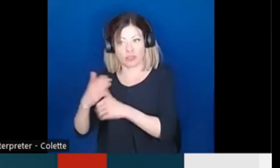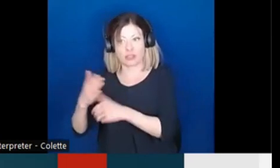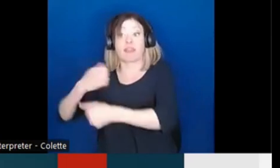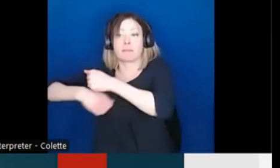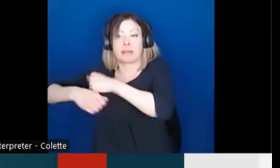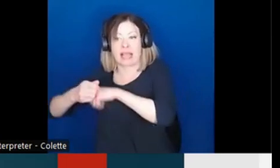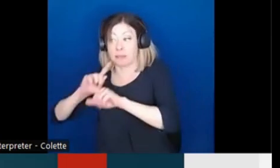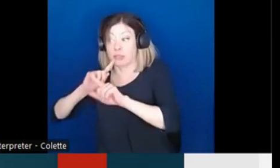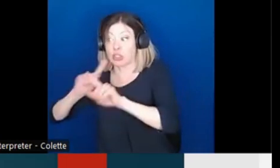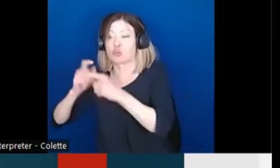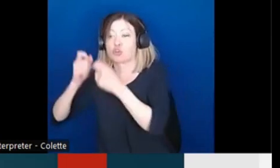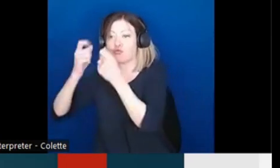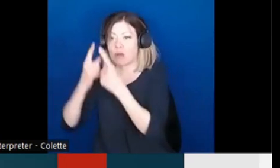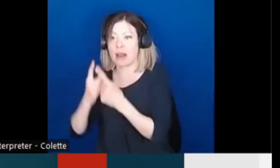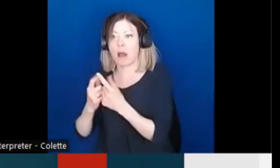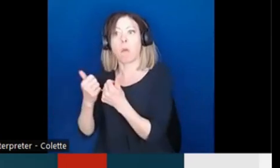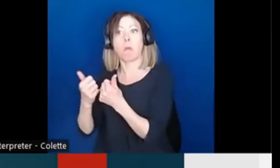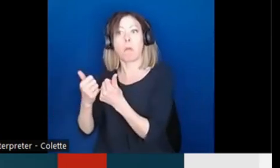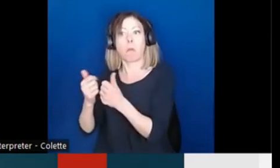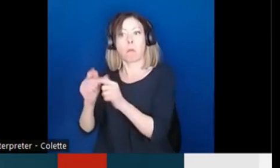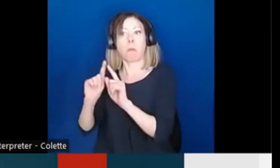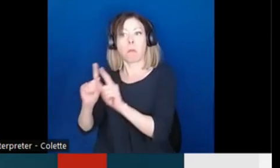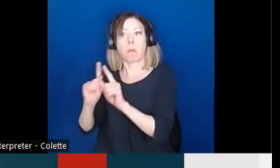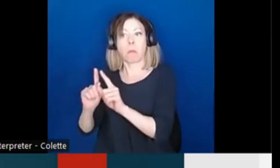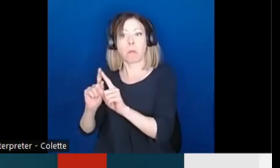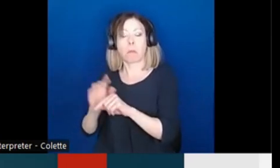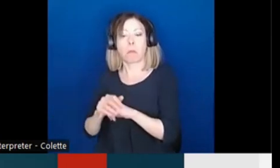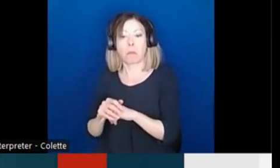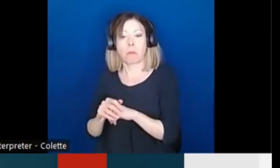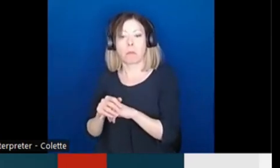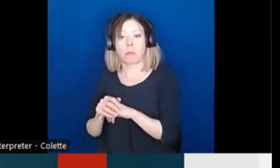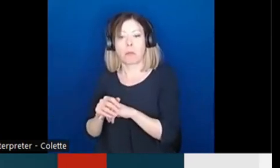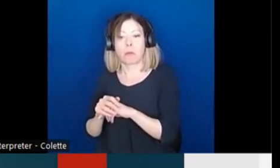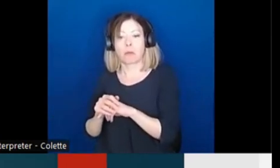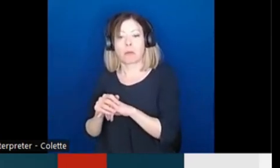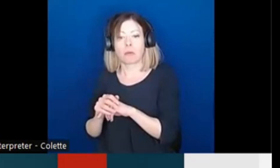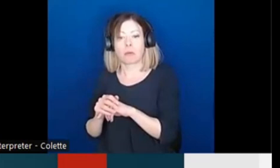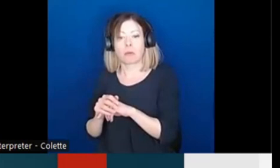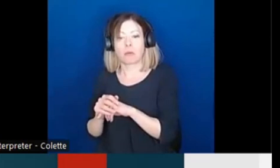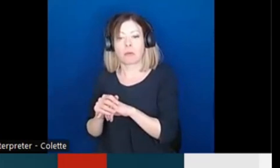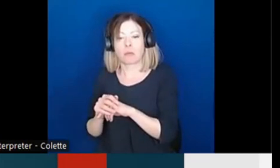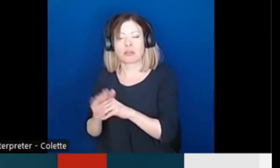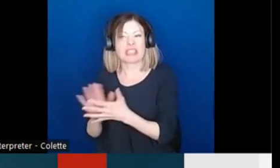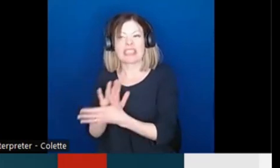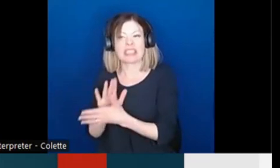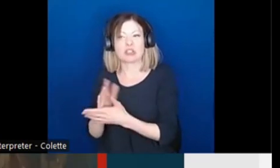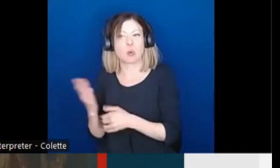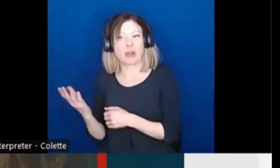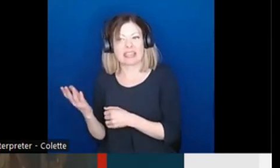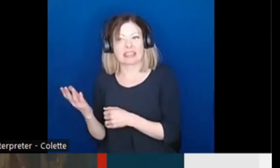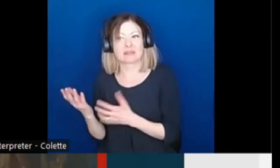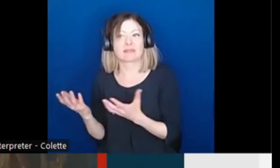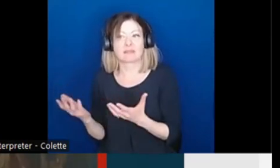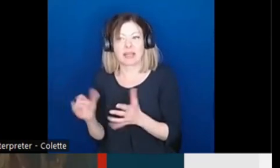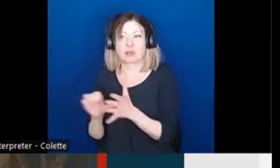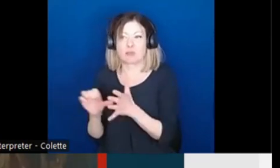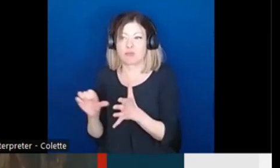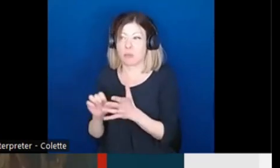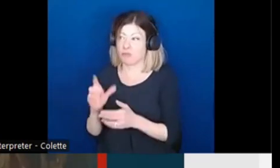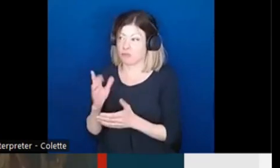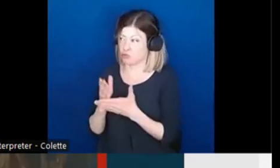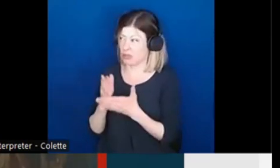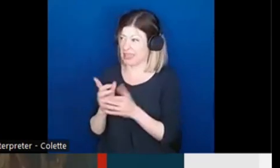this was a bit of a problem because there wasn't much else she could do. I'm going to show the next image. She's got